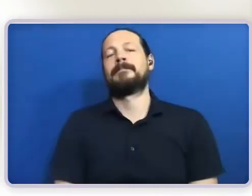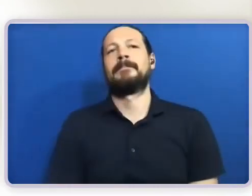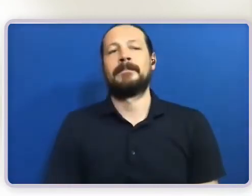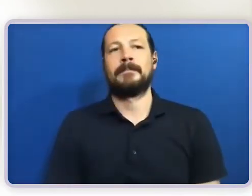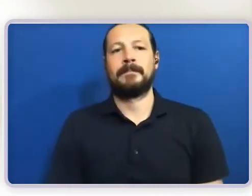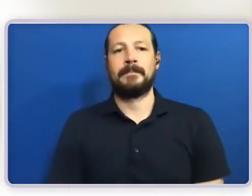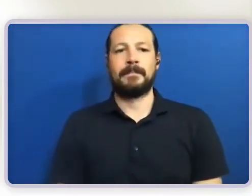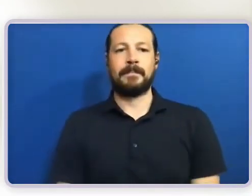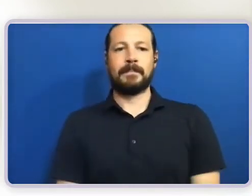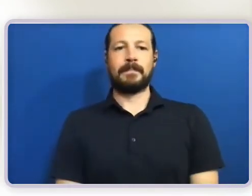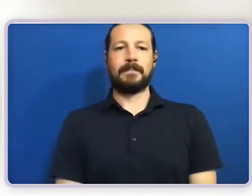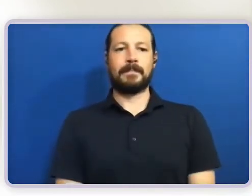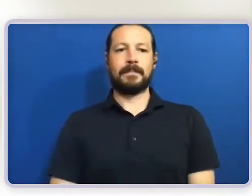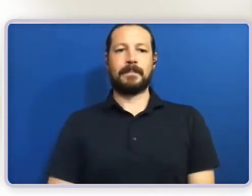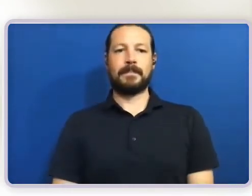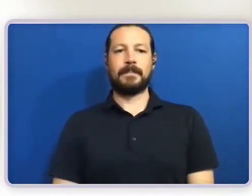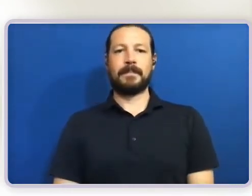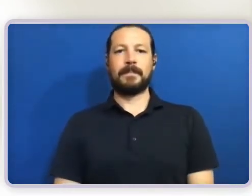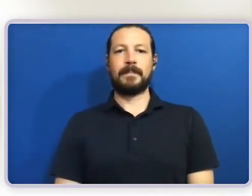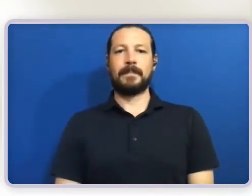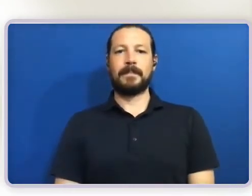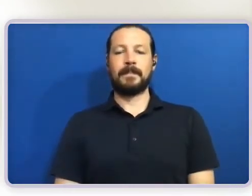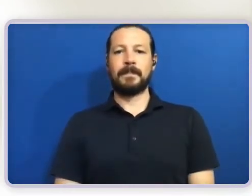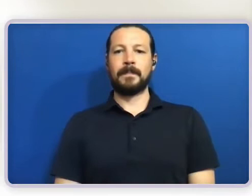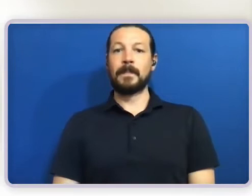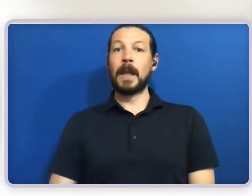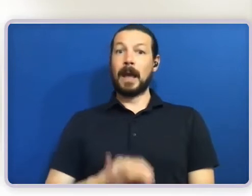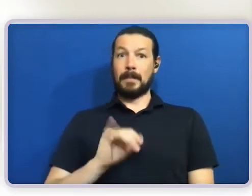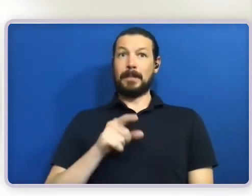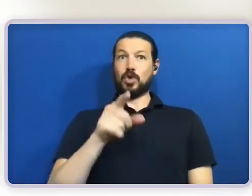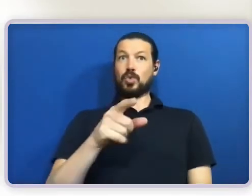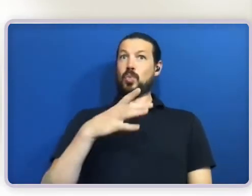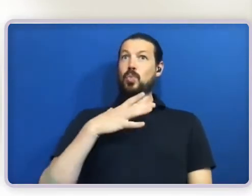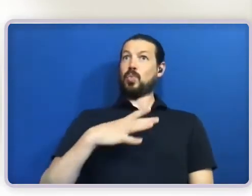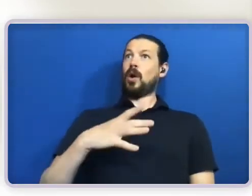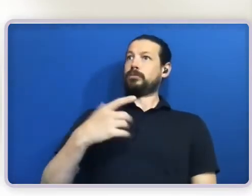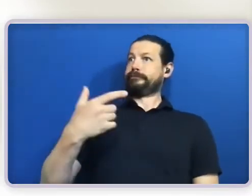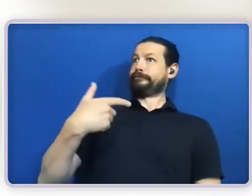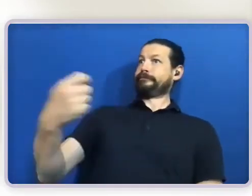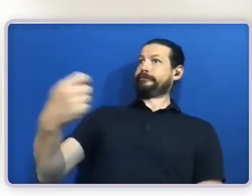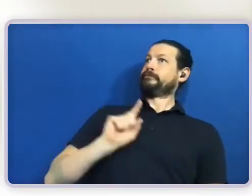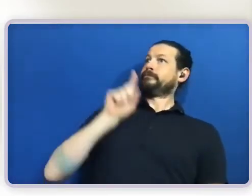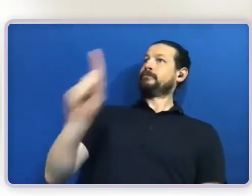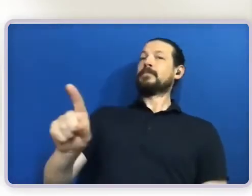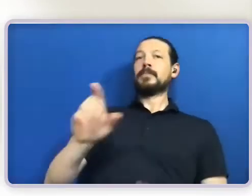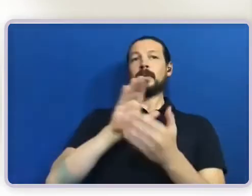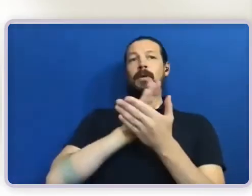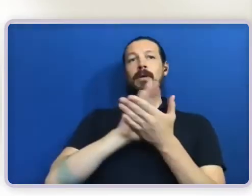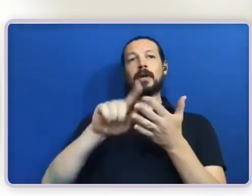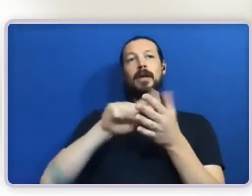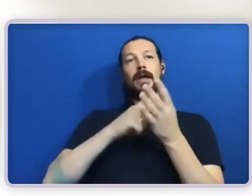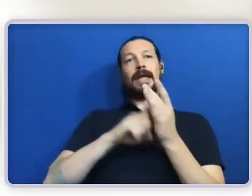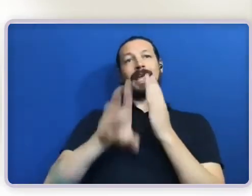And there might be reasons why you would like to get a notice or a summons, and that's to do with greater protections that